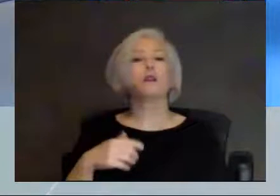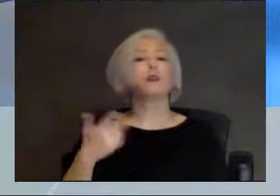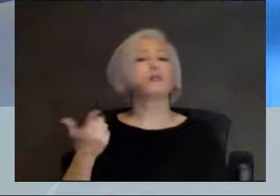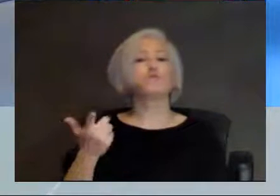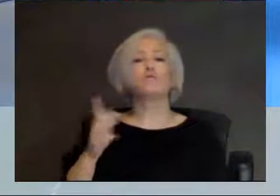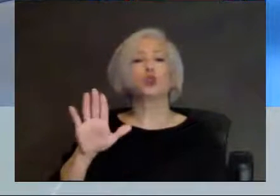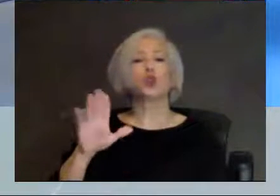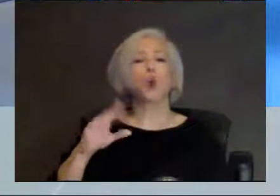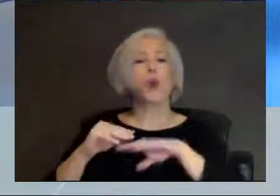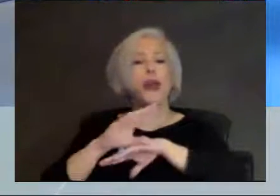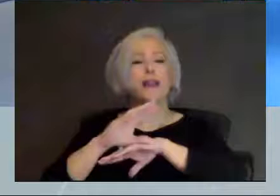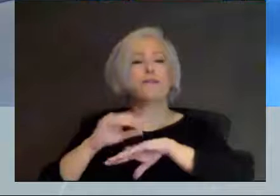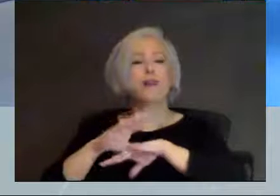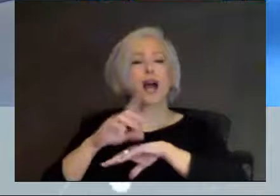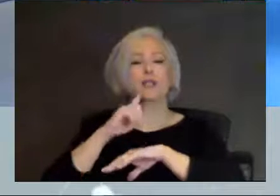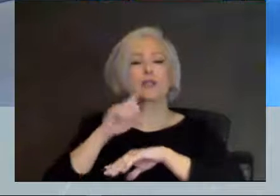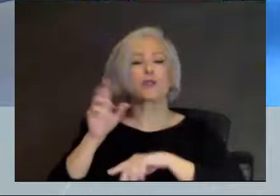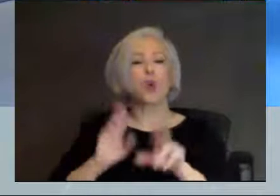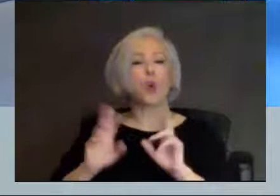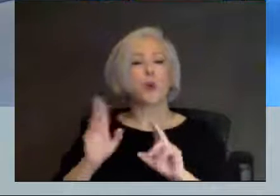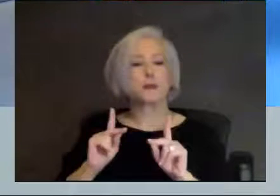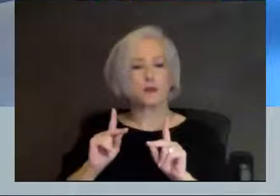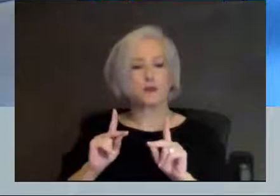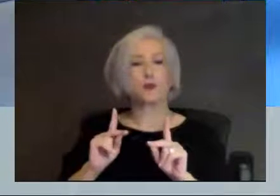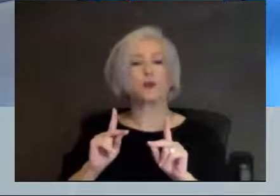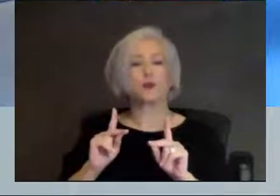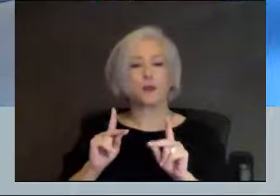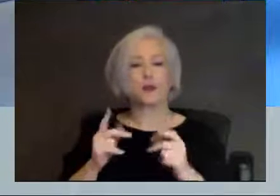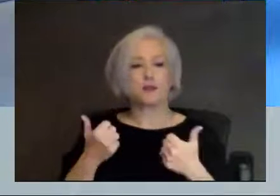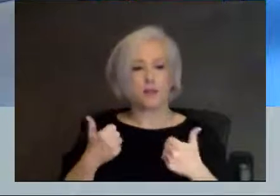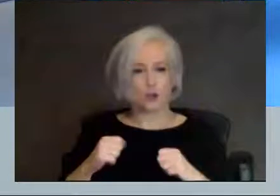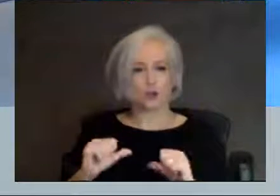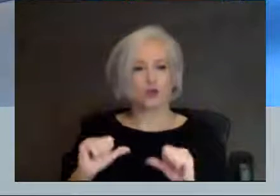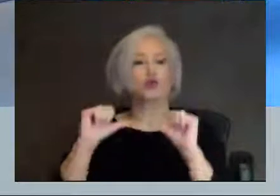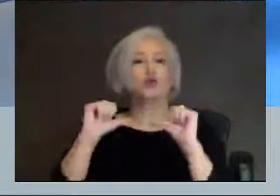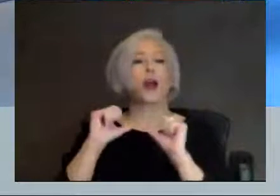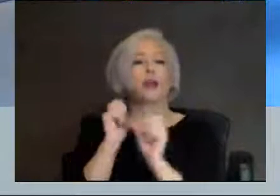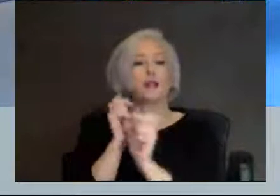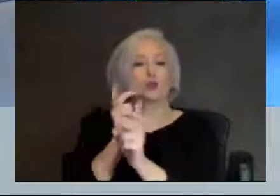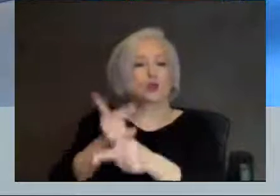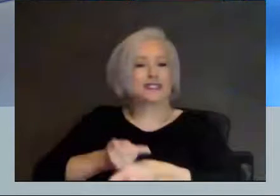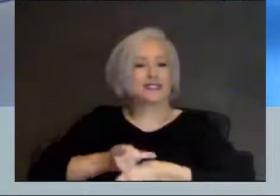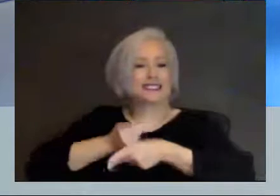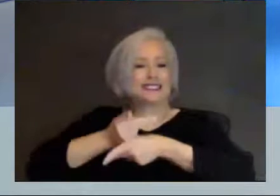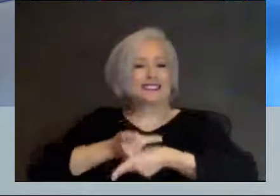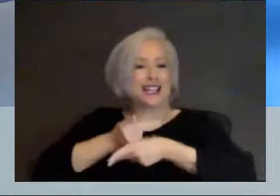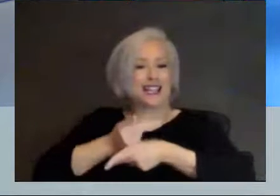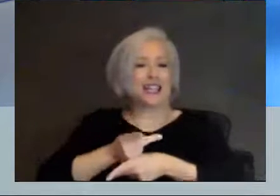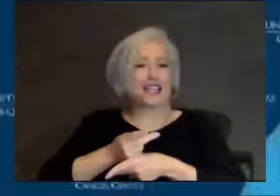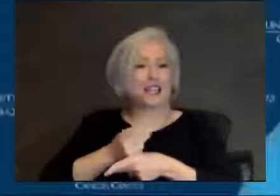for those of us that are trying to take care of a loved one with cancer?